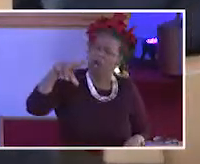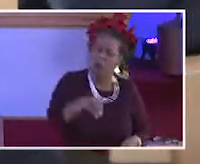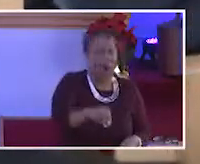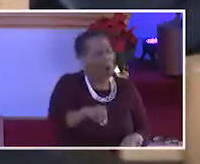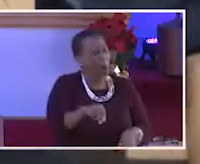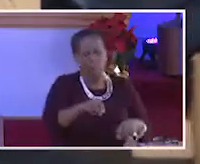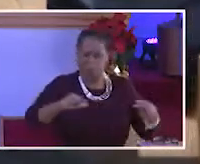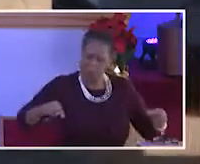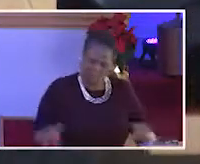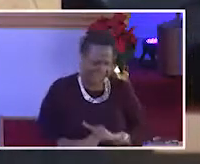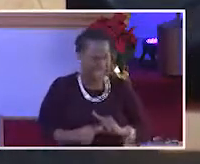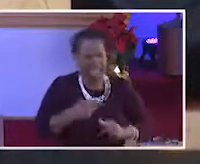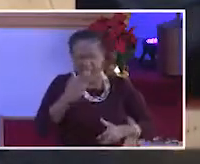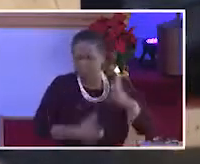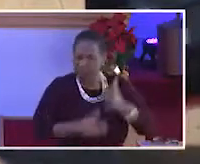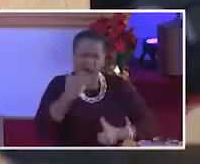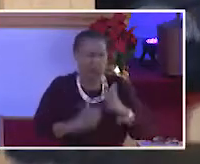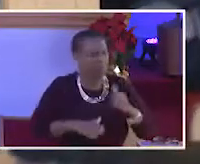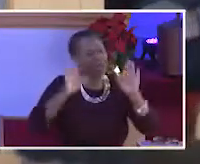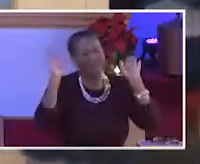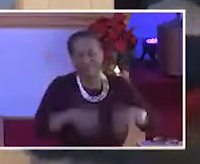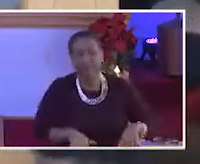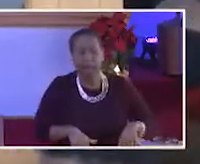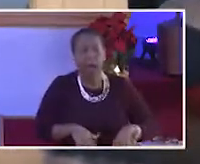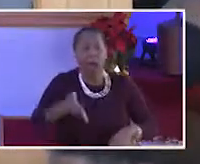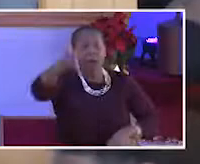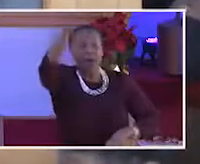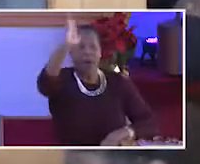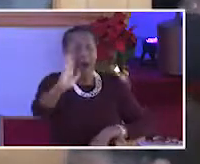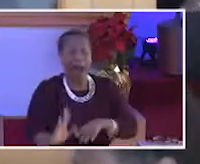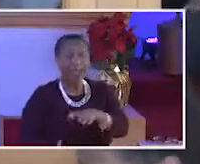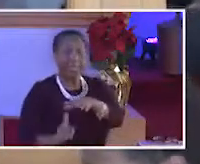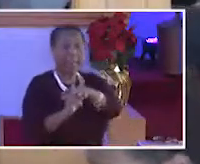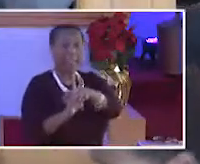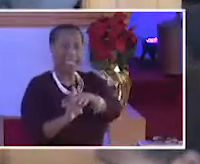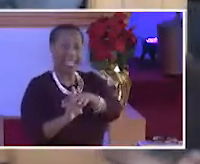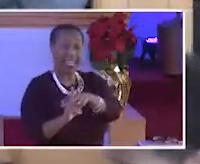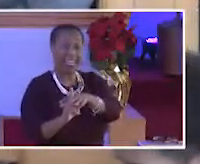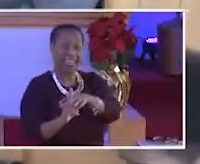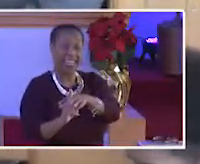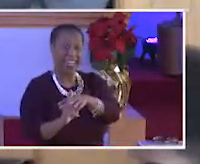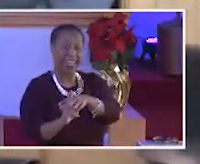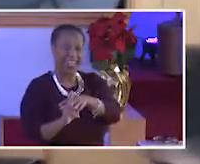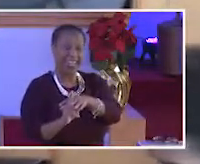the pain, the problems any longer, God steps in.